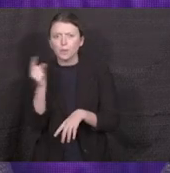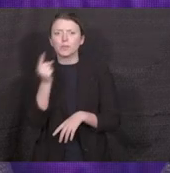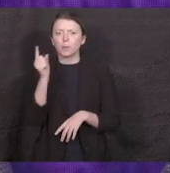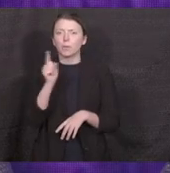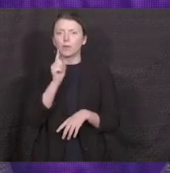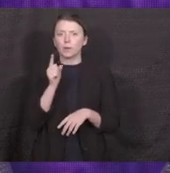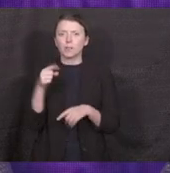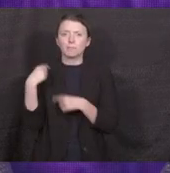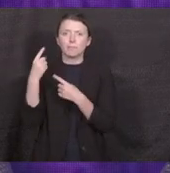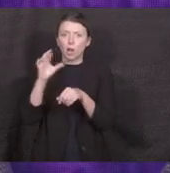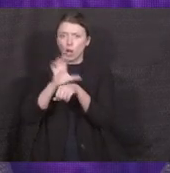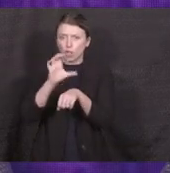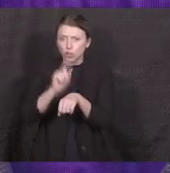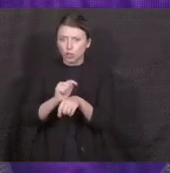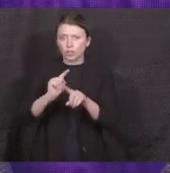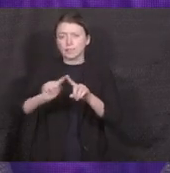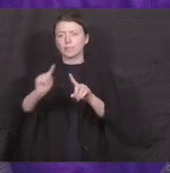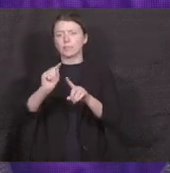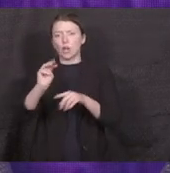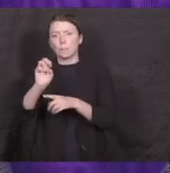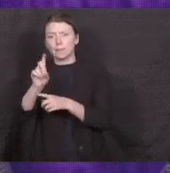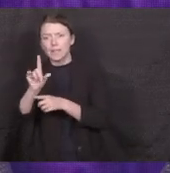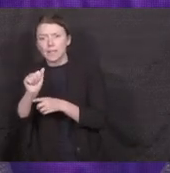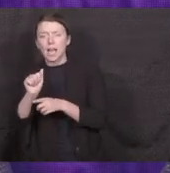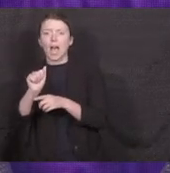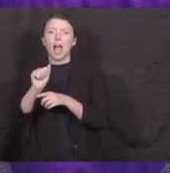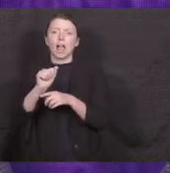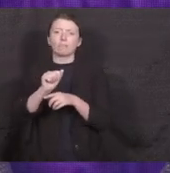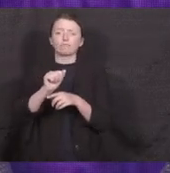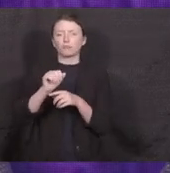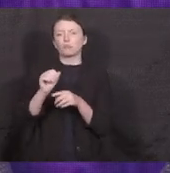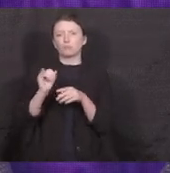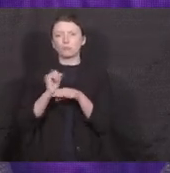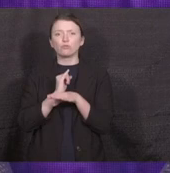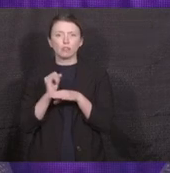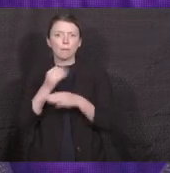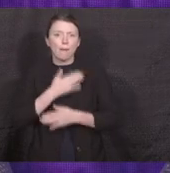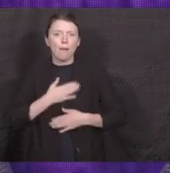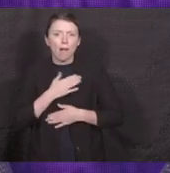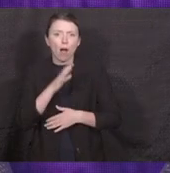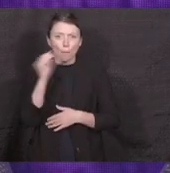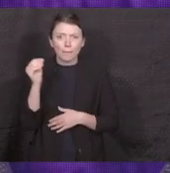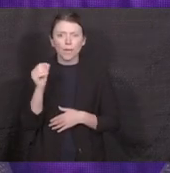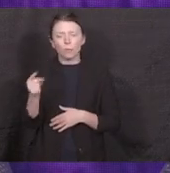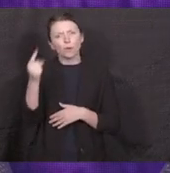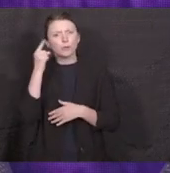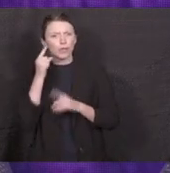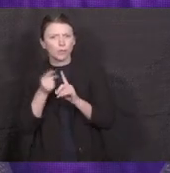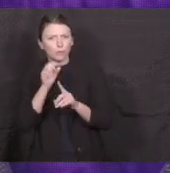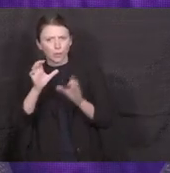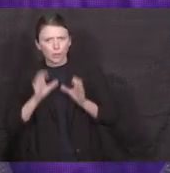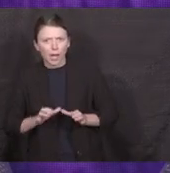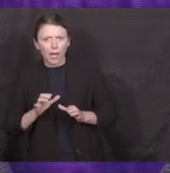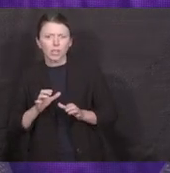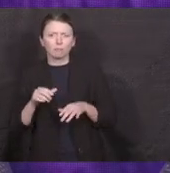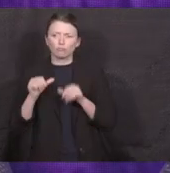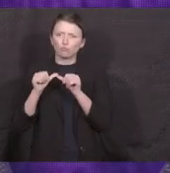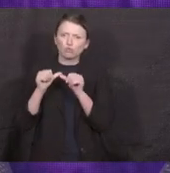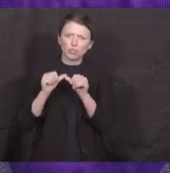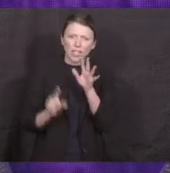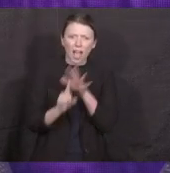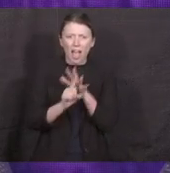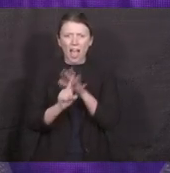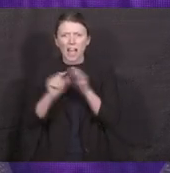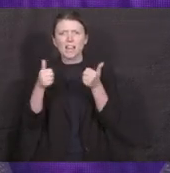been consulting different media and entertainment companies. What are you hearing from your clients? What are some of the consistent challenges that you think can